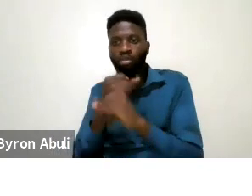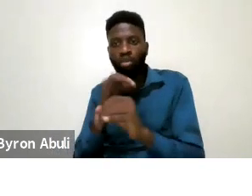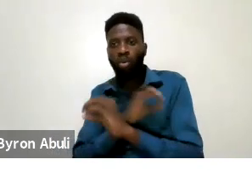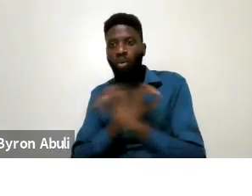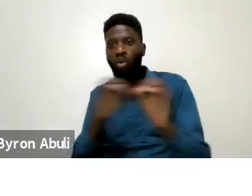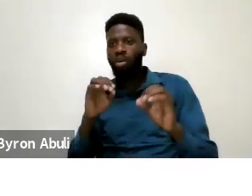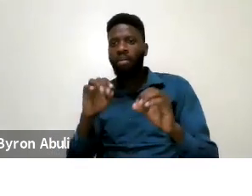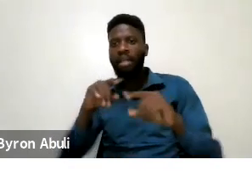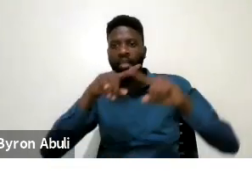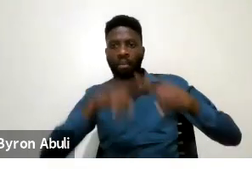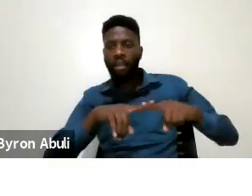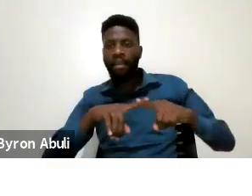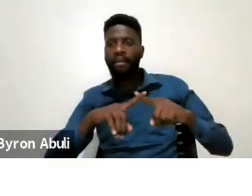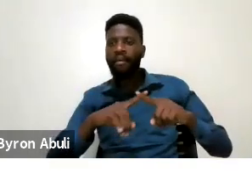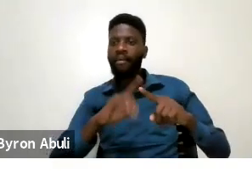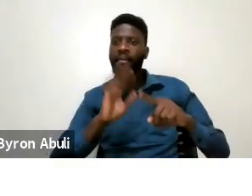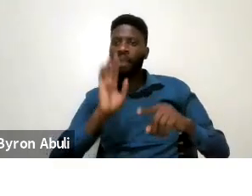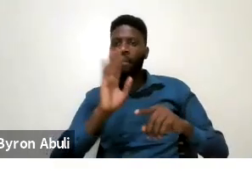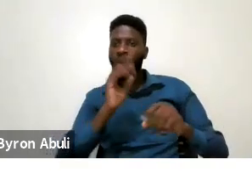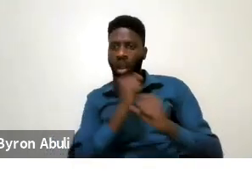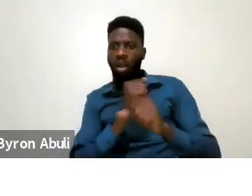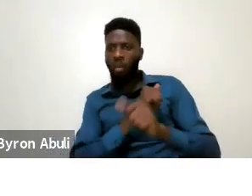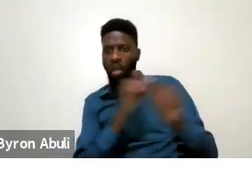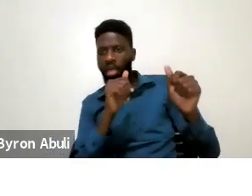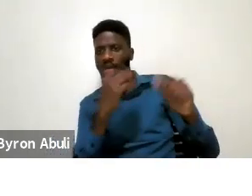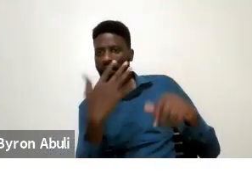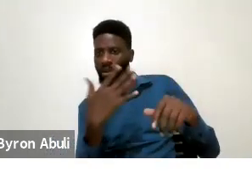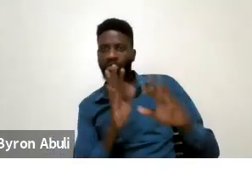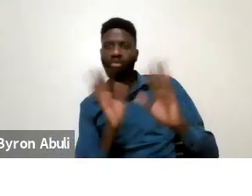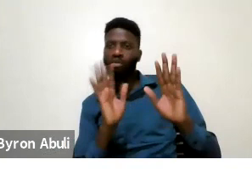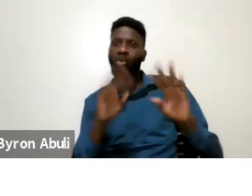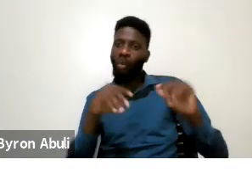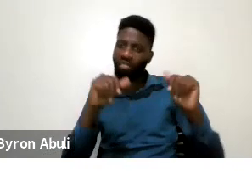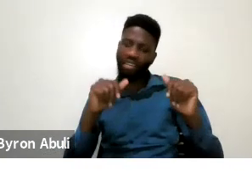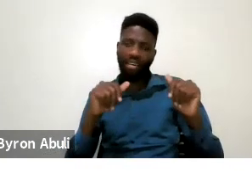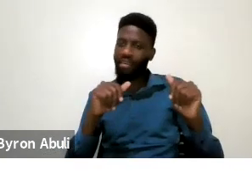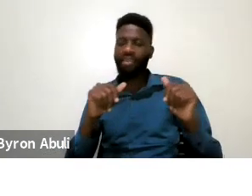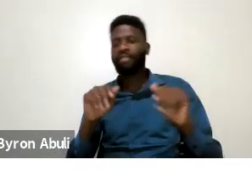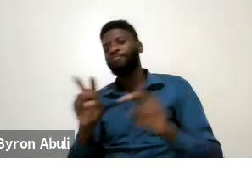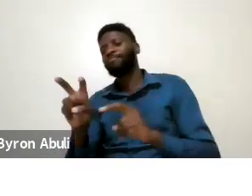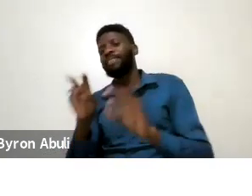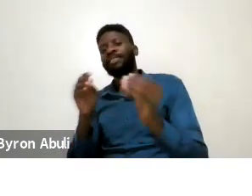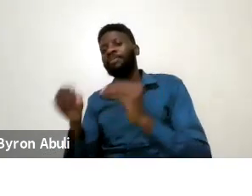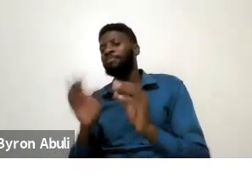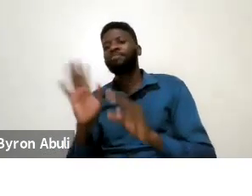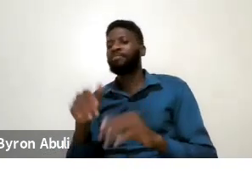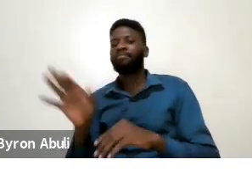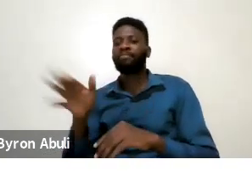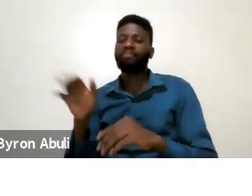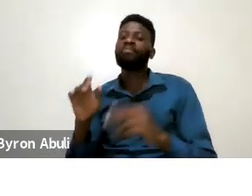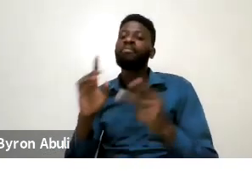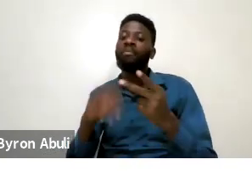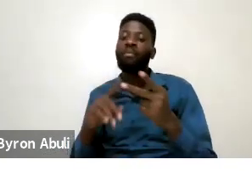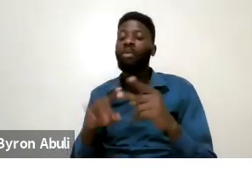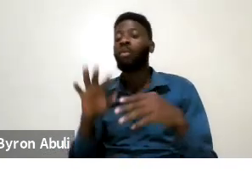being dismissed on having, shifts cut down, just maybe because of a certain, maybe you're from a certain tribe